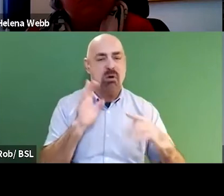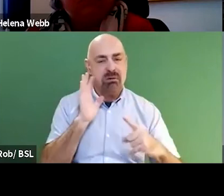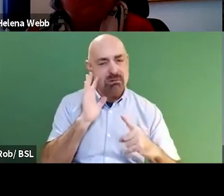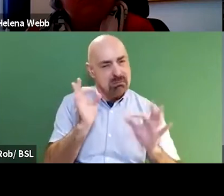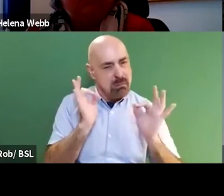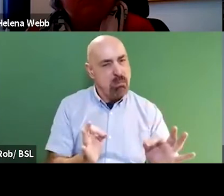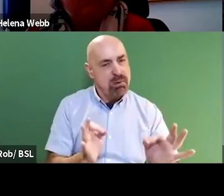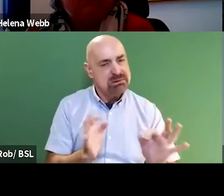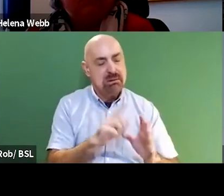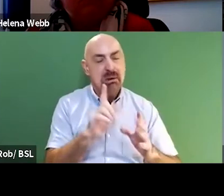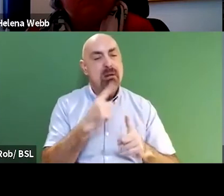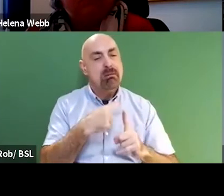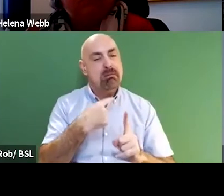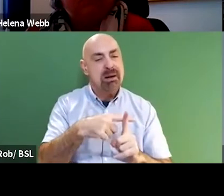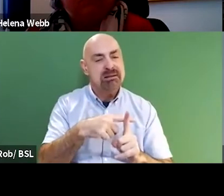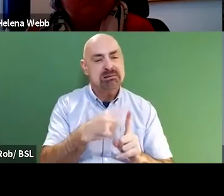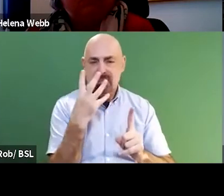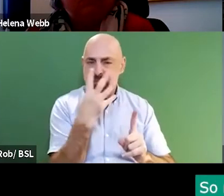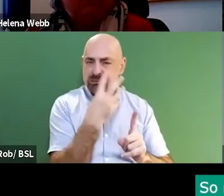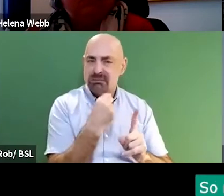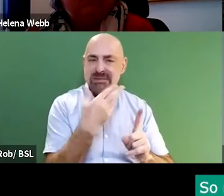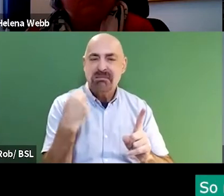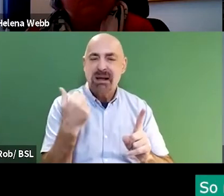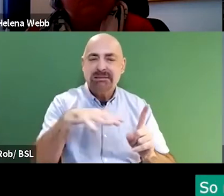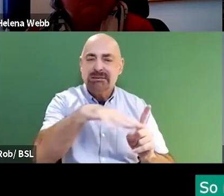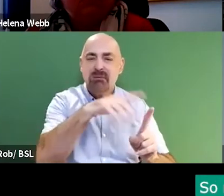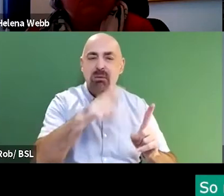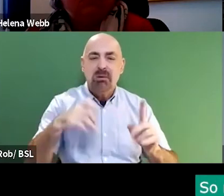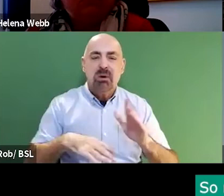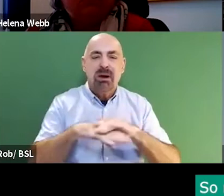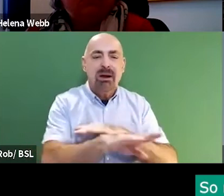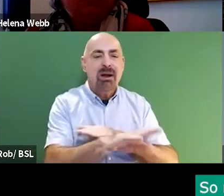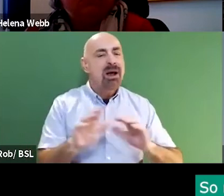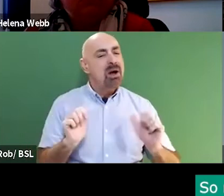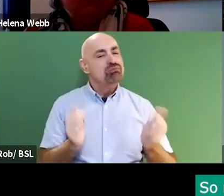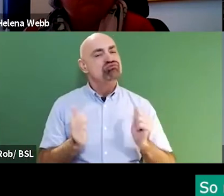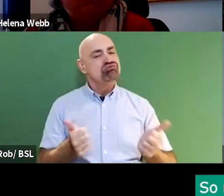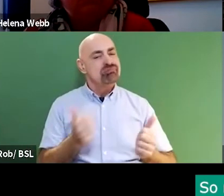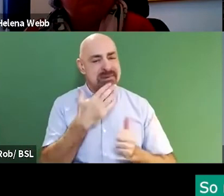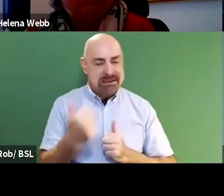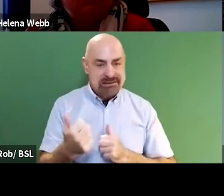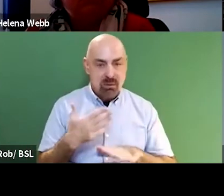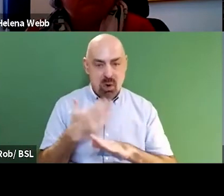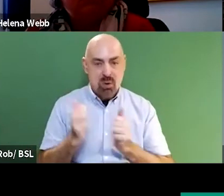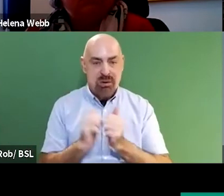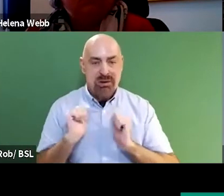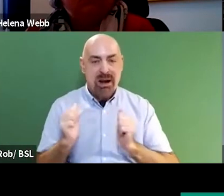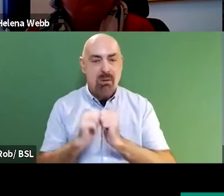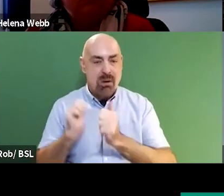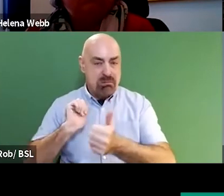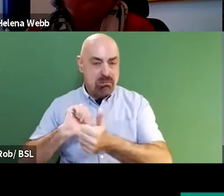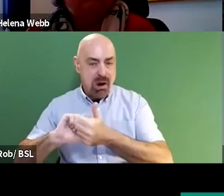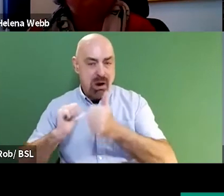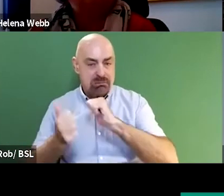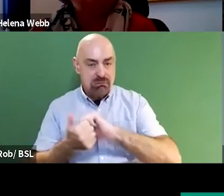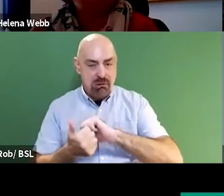attractive space for services as well. So making sure that we were working with all of our partners and